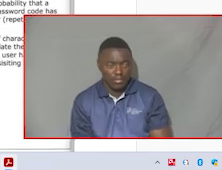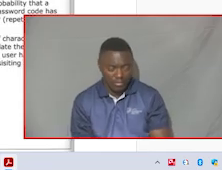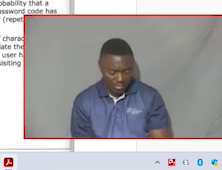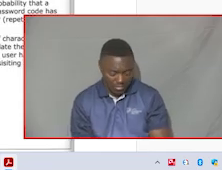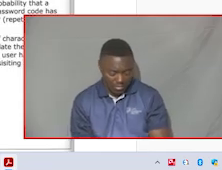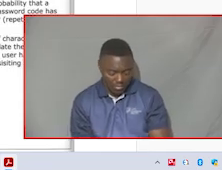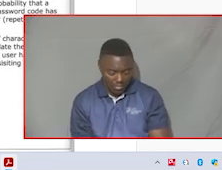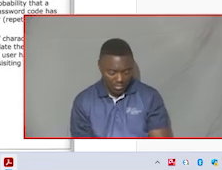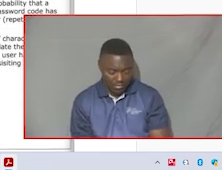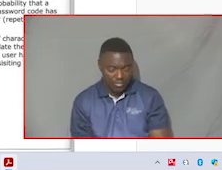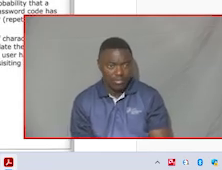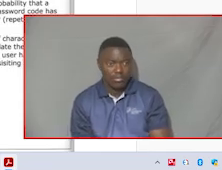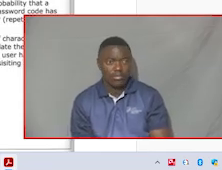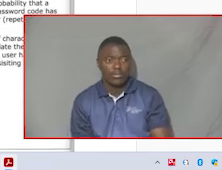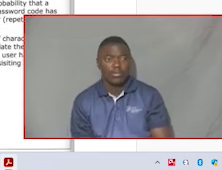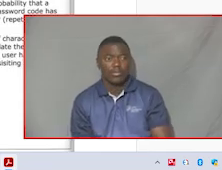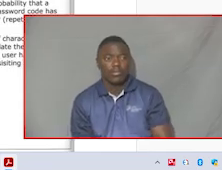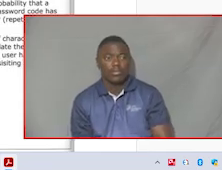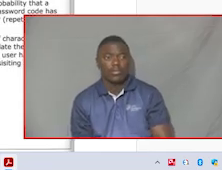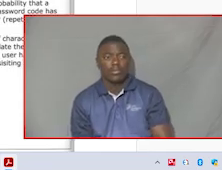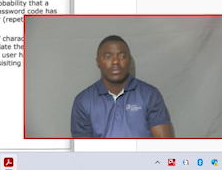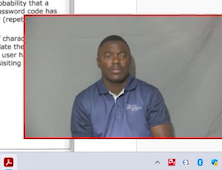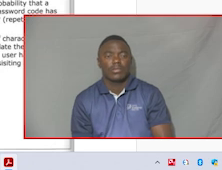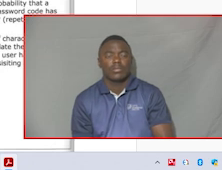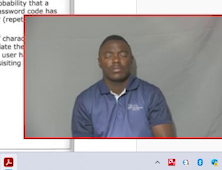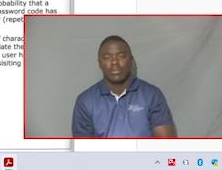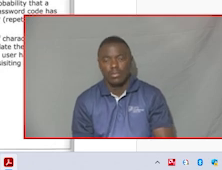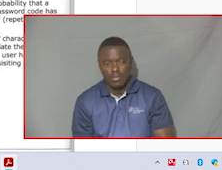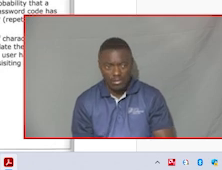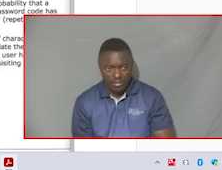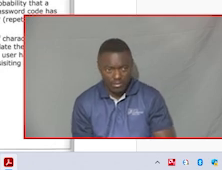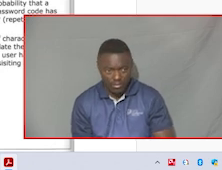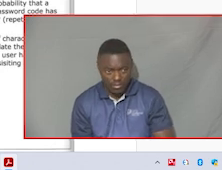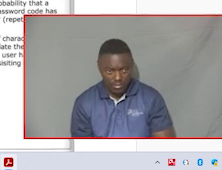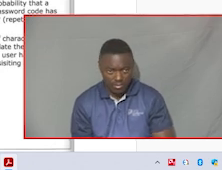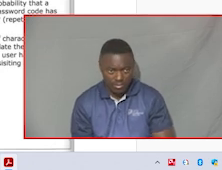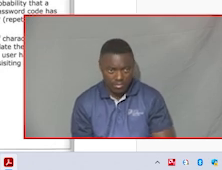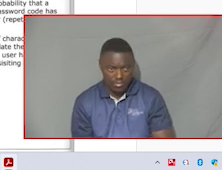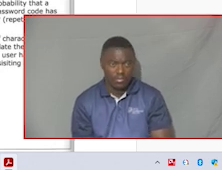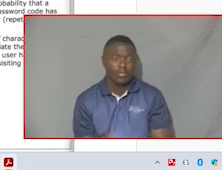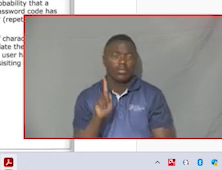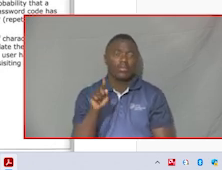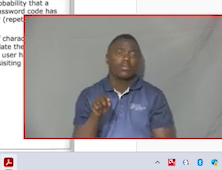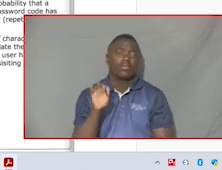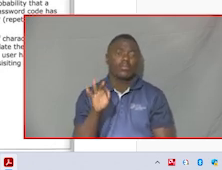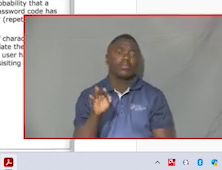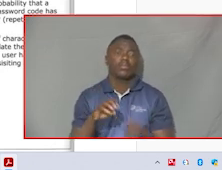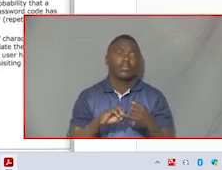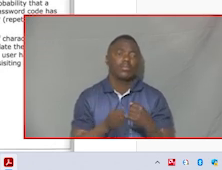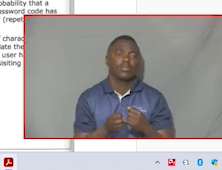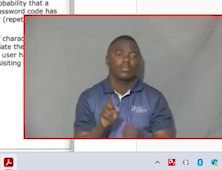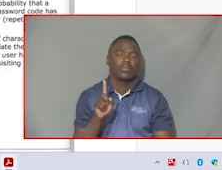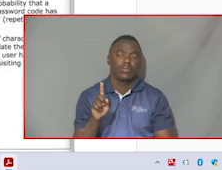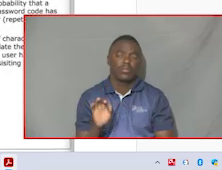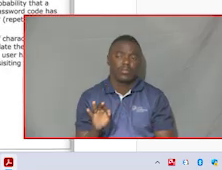People, we are now going to look at question 1.3. Go ahead and try and do